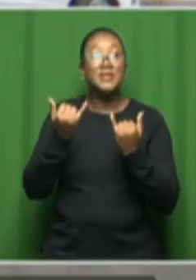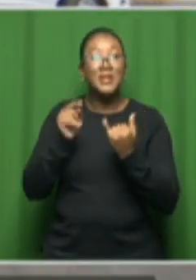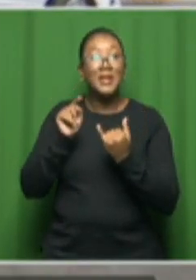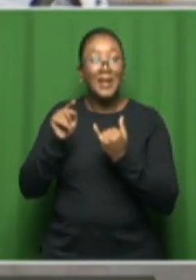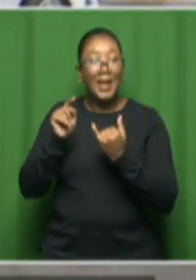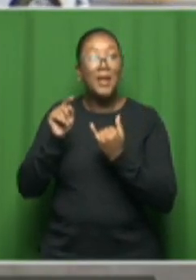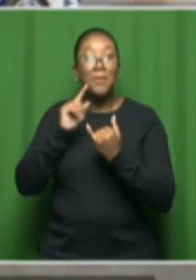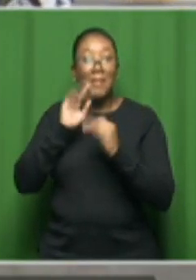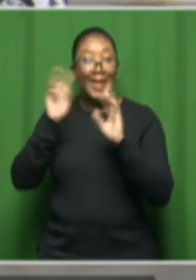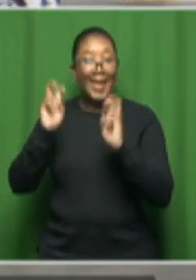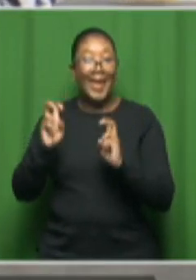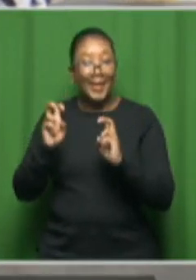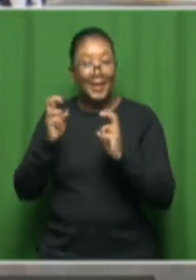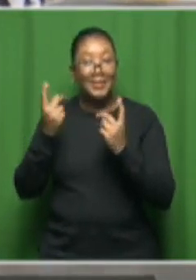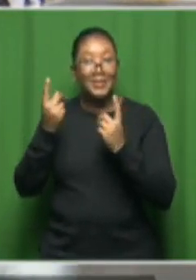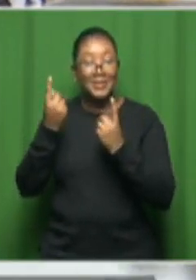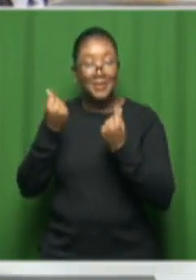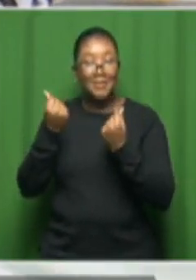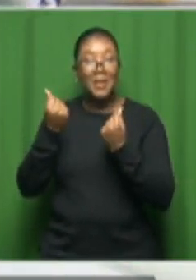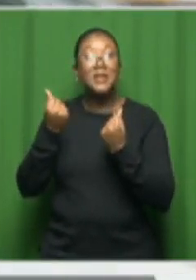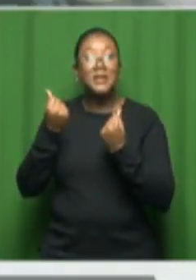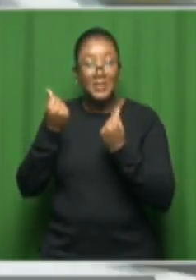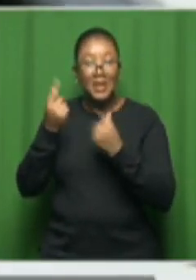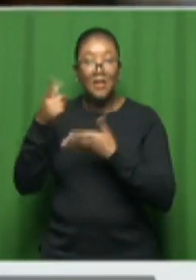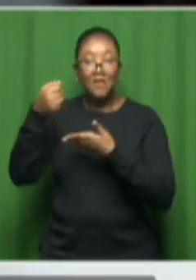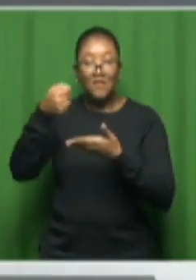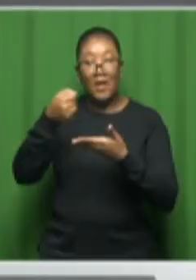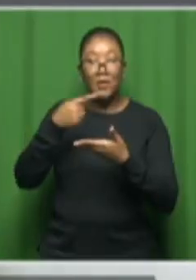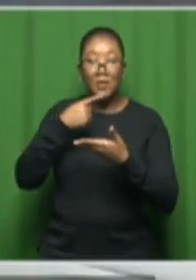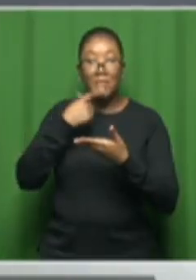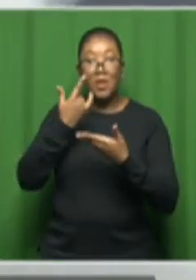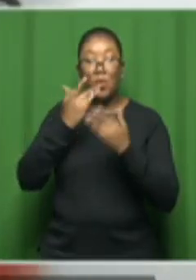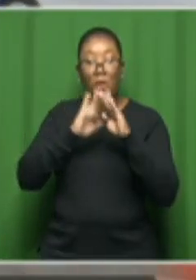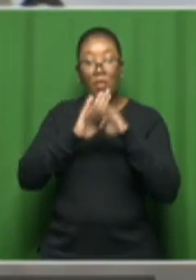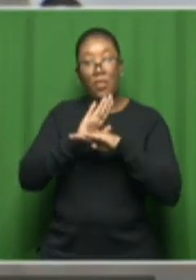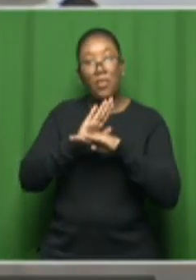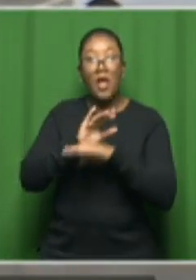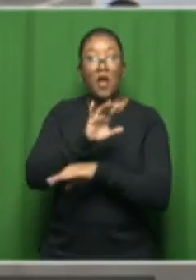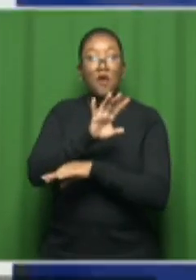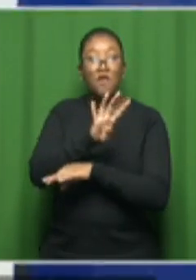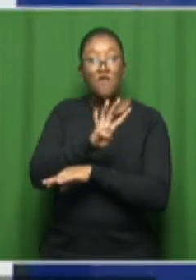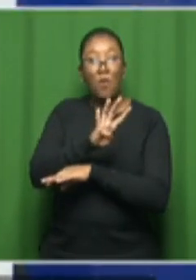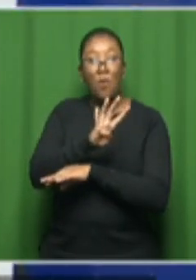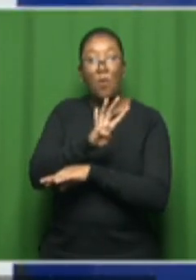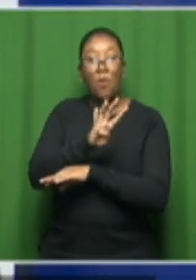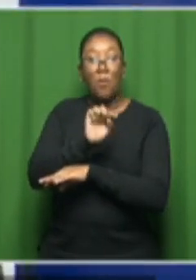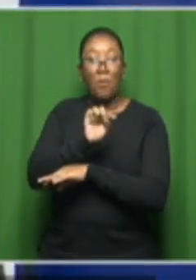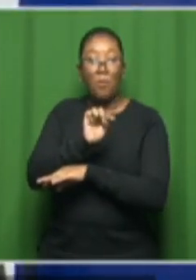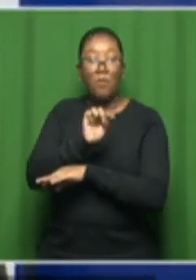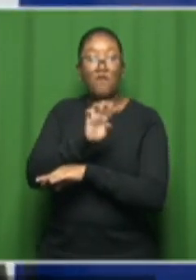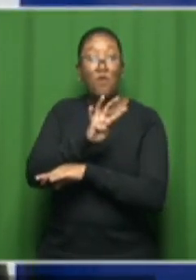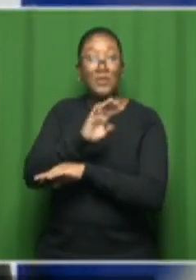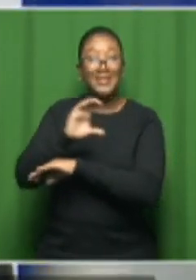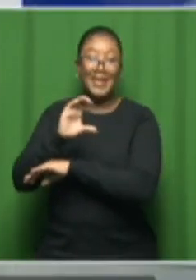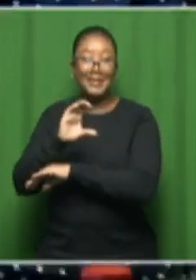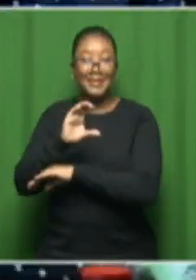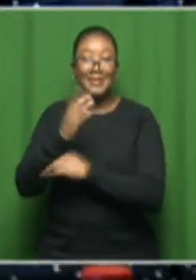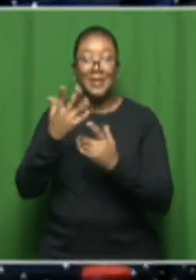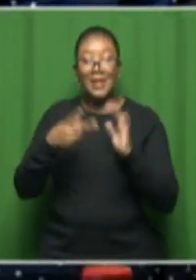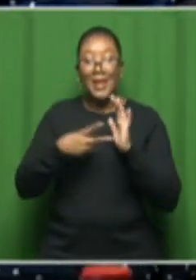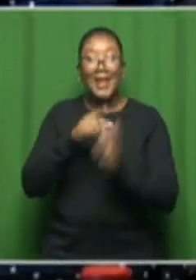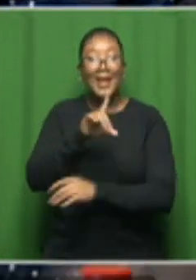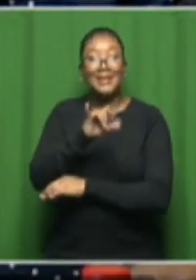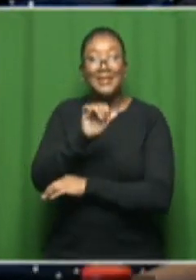price of petrol could go down by 4 cents a litre in December, while diesel could see an increase of between 38 and 39 cents a